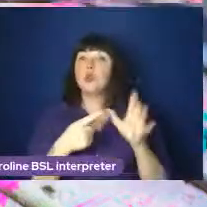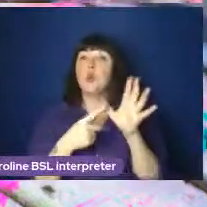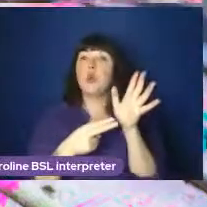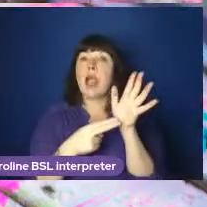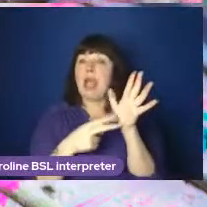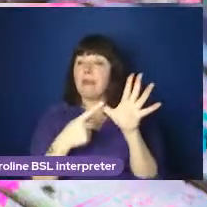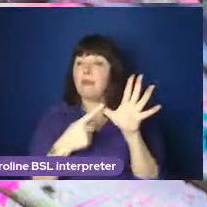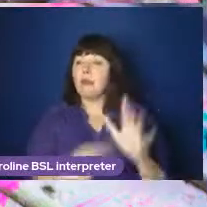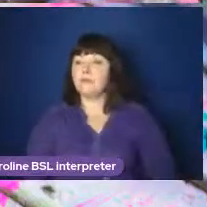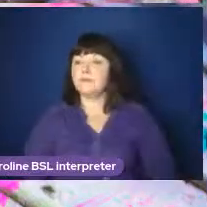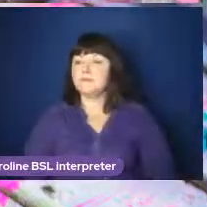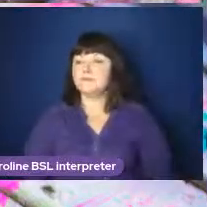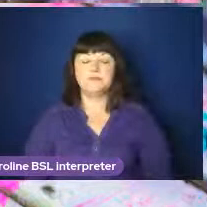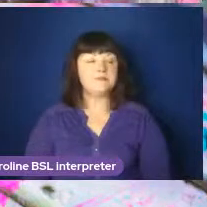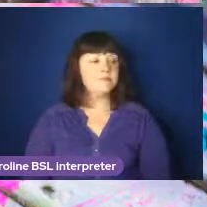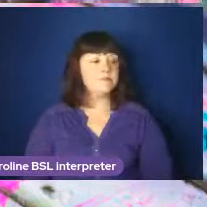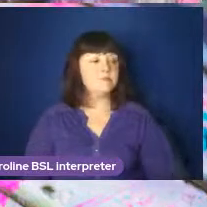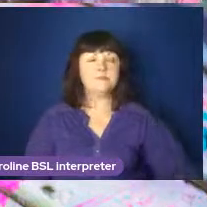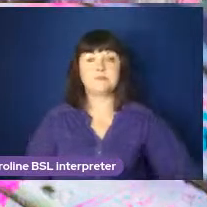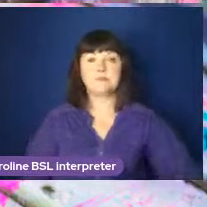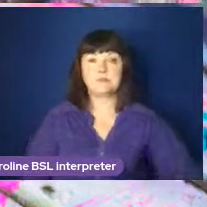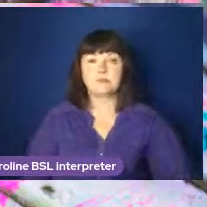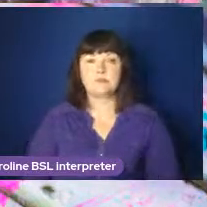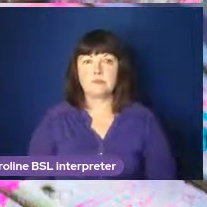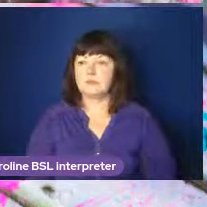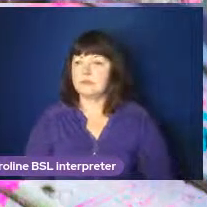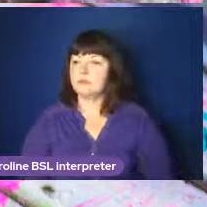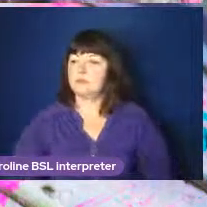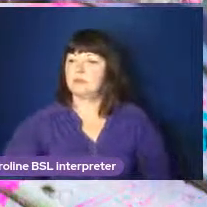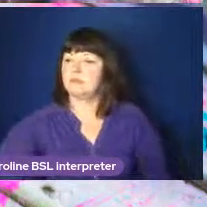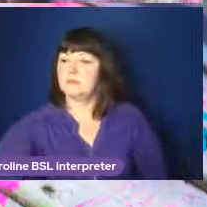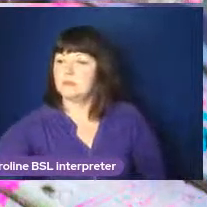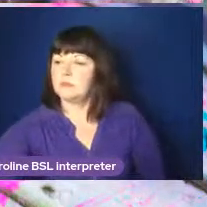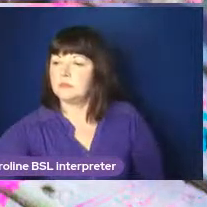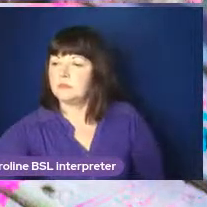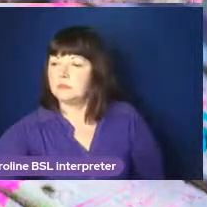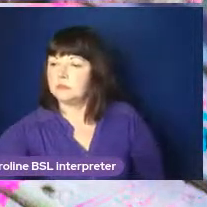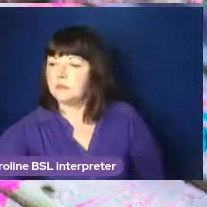hopefully. I don't know if Anna is on the live.